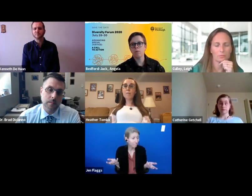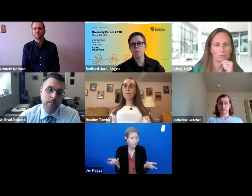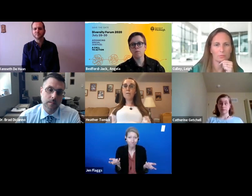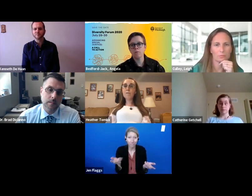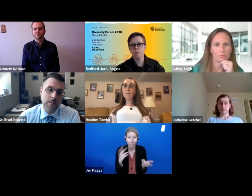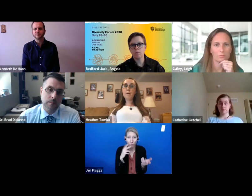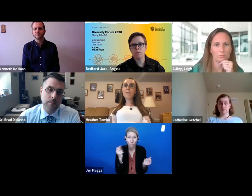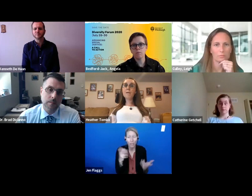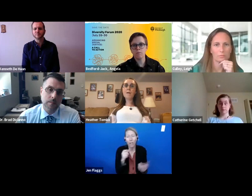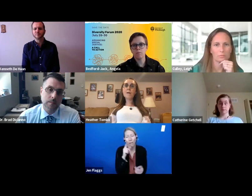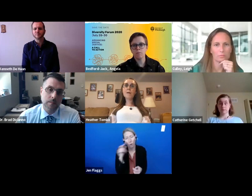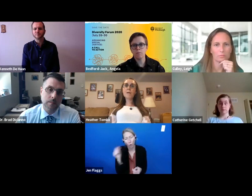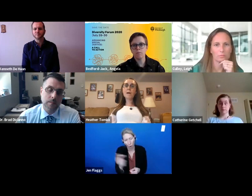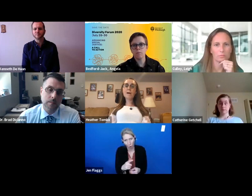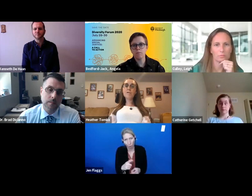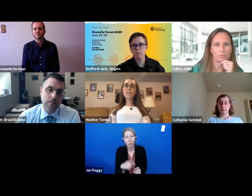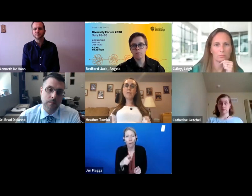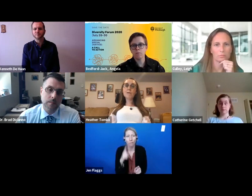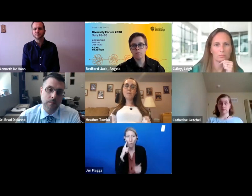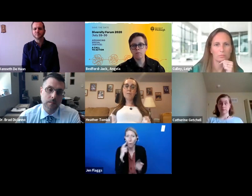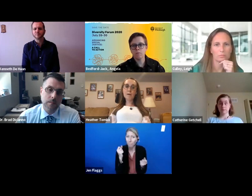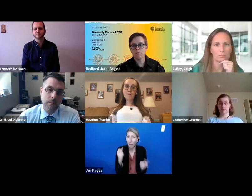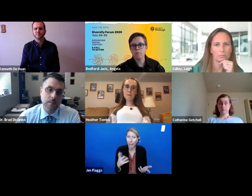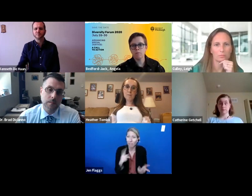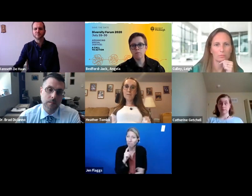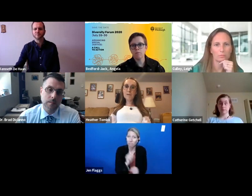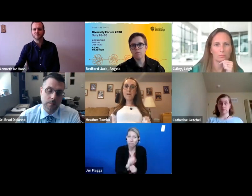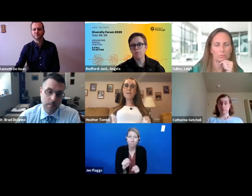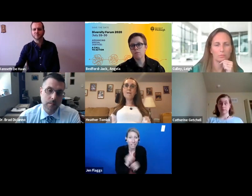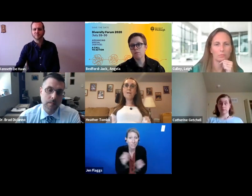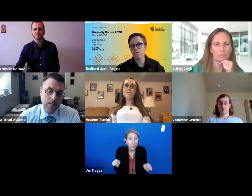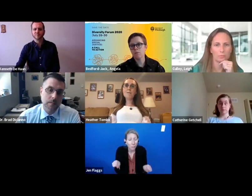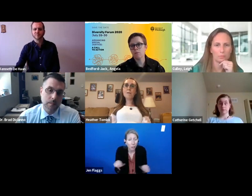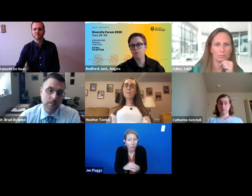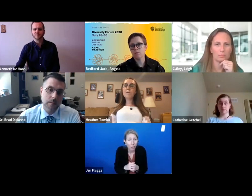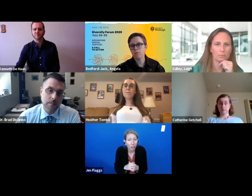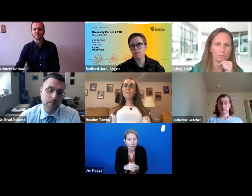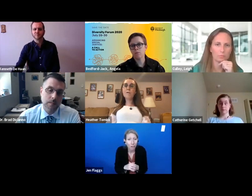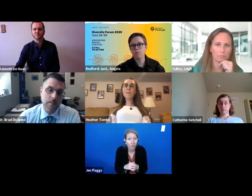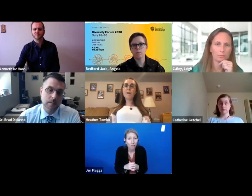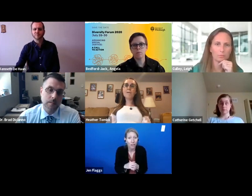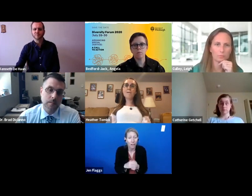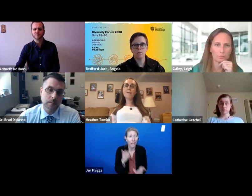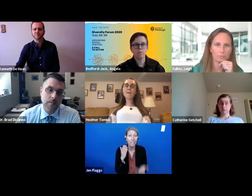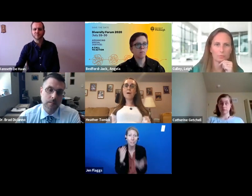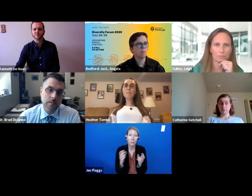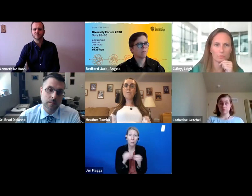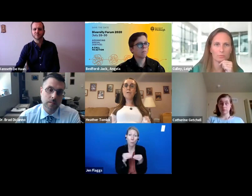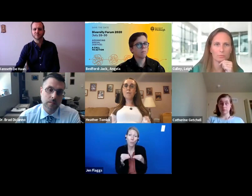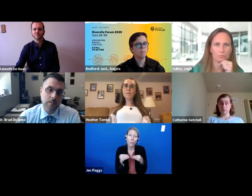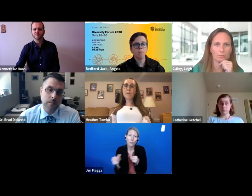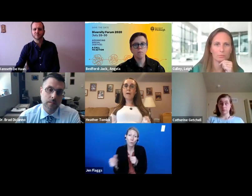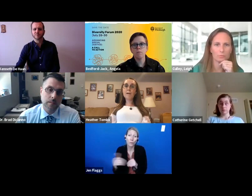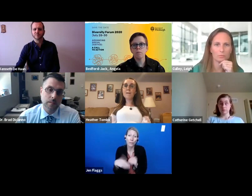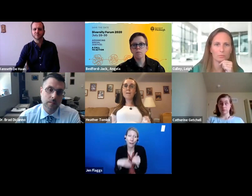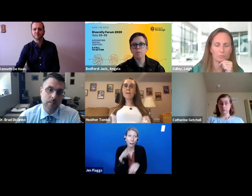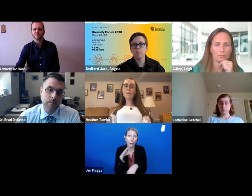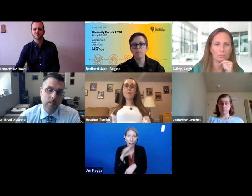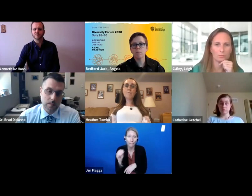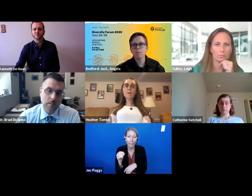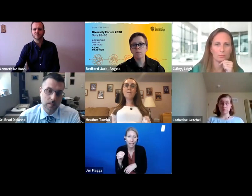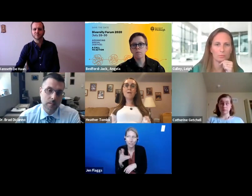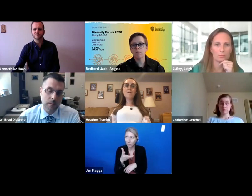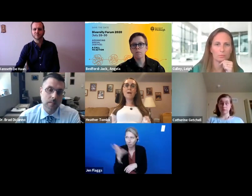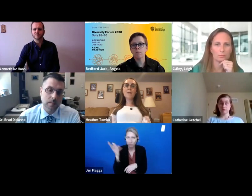for all, but for many, it actually is possible. And it's maybe smoother than companies would have thought.